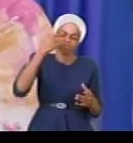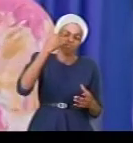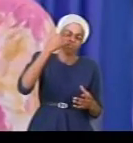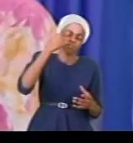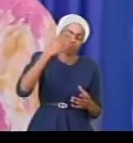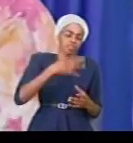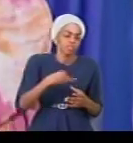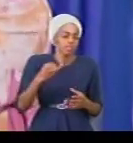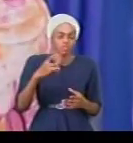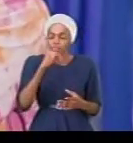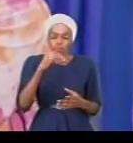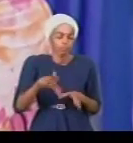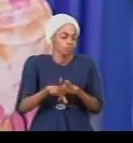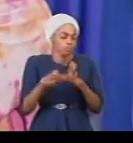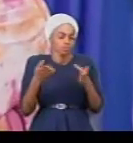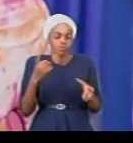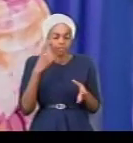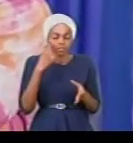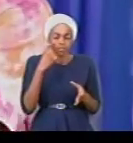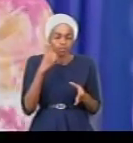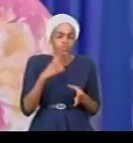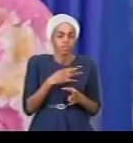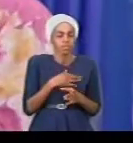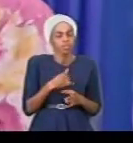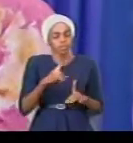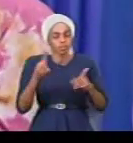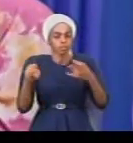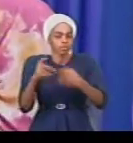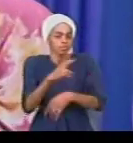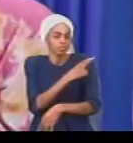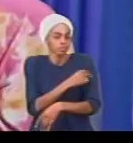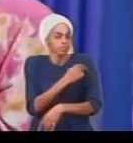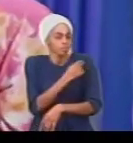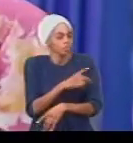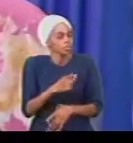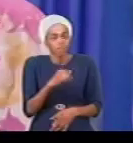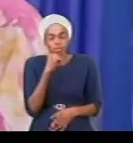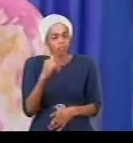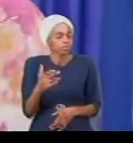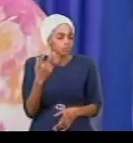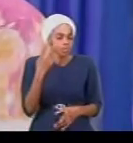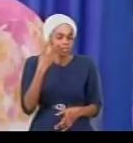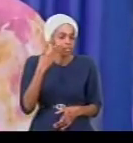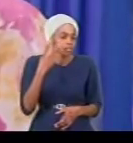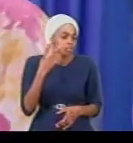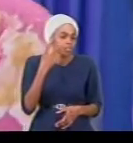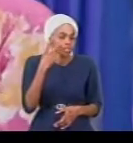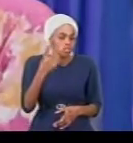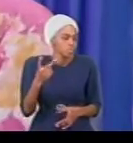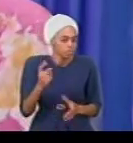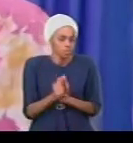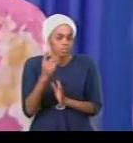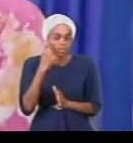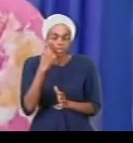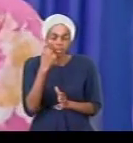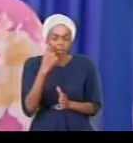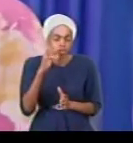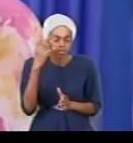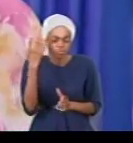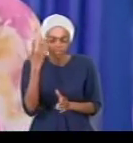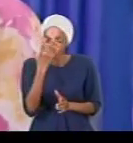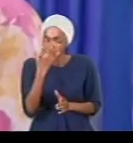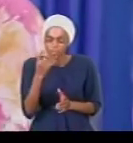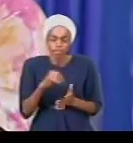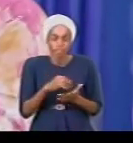I cannot use and see I'm not using the second nice and see but I've already used drug use drug but it's nothing but when Pastor was not praying this night and